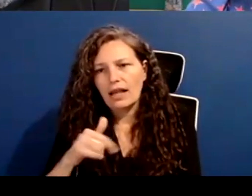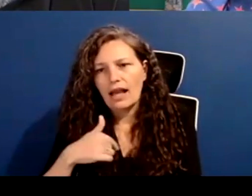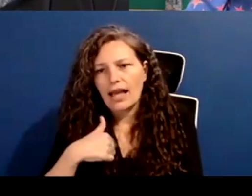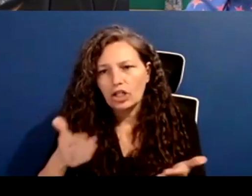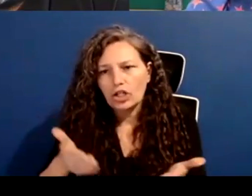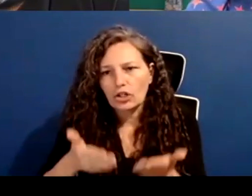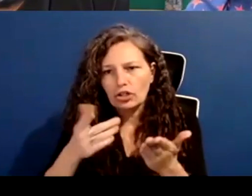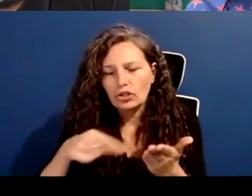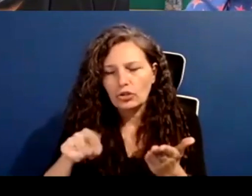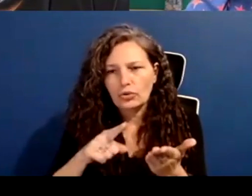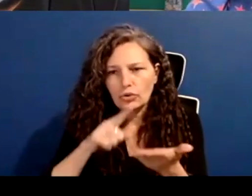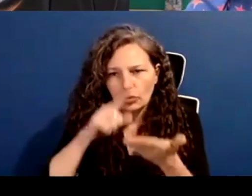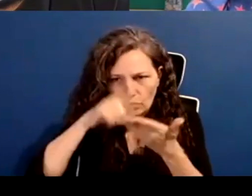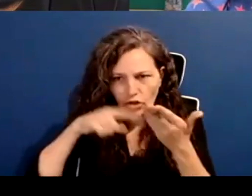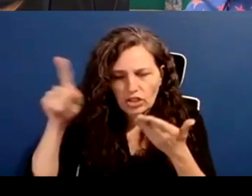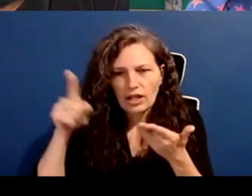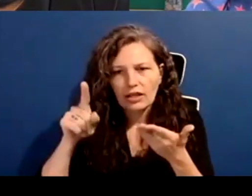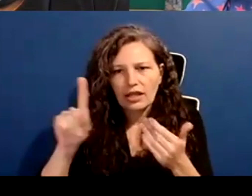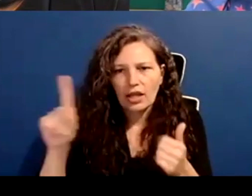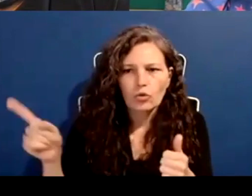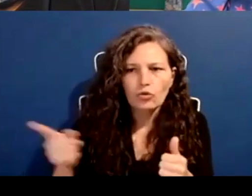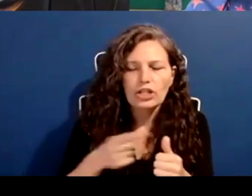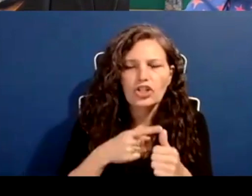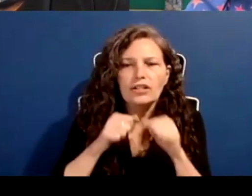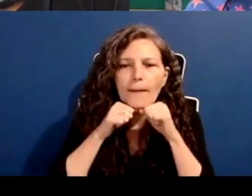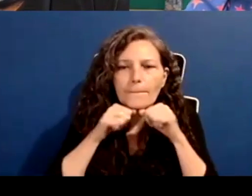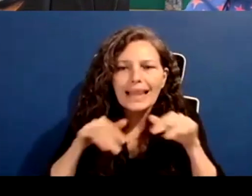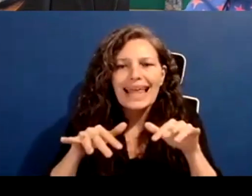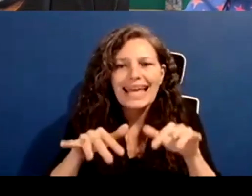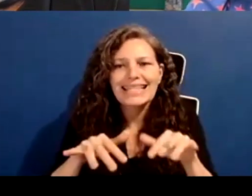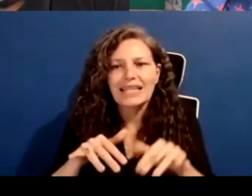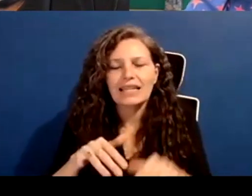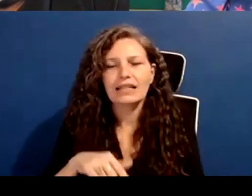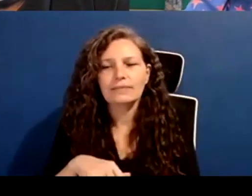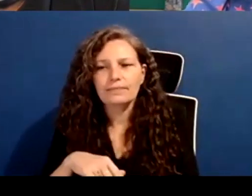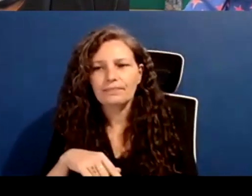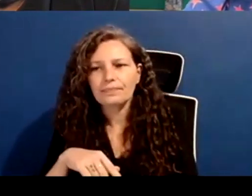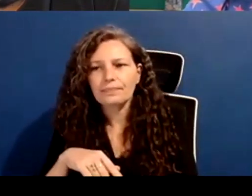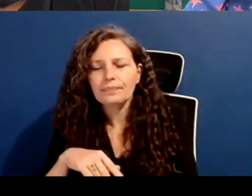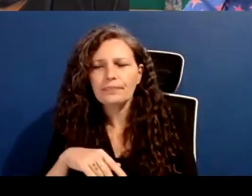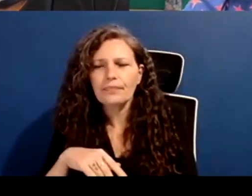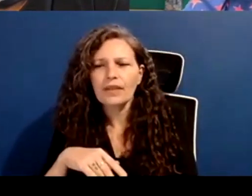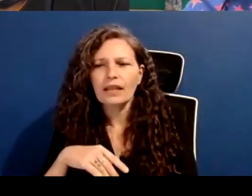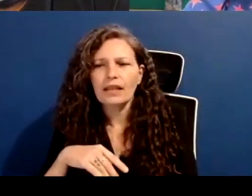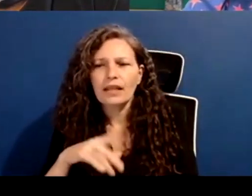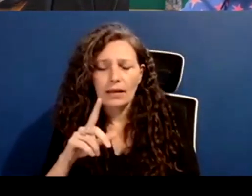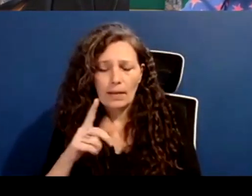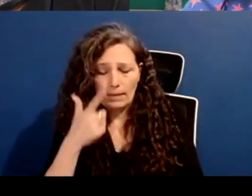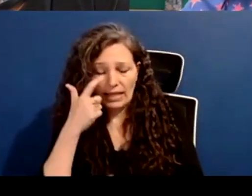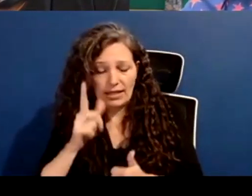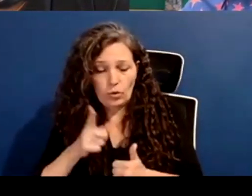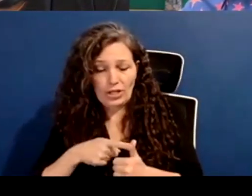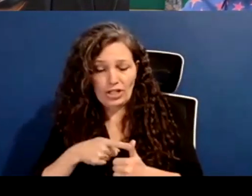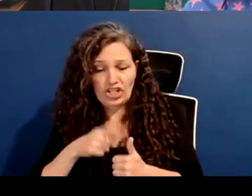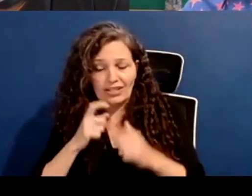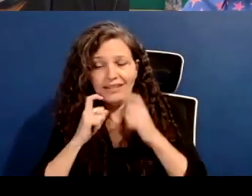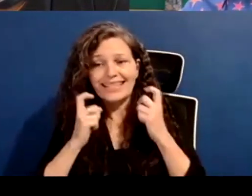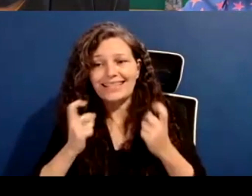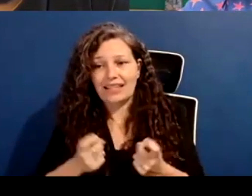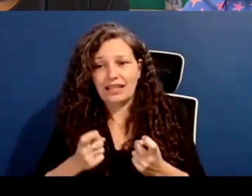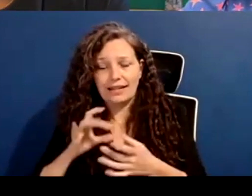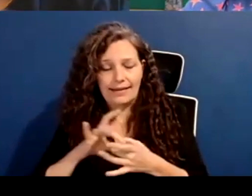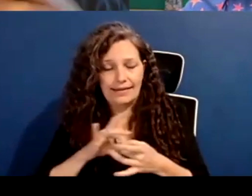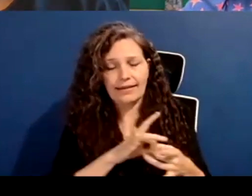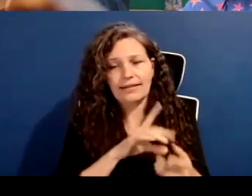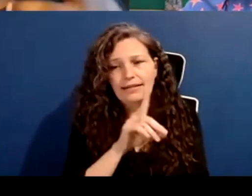blessing, right? And the reason I say that, and I'll talk about that at the end of my book, is that original sin, particularly when it comes to disability